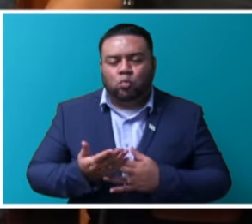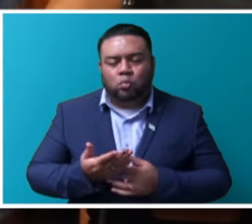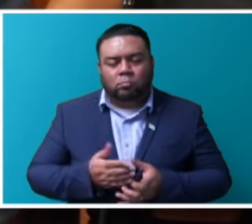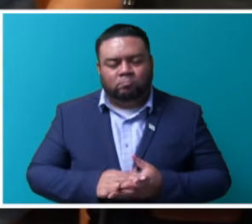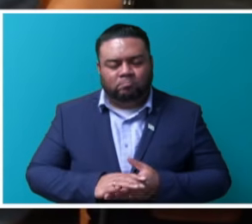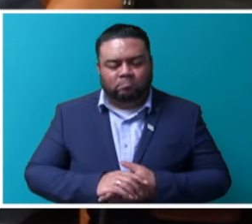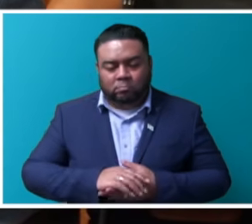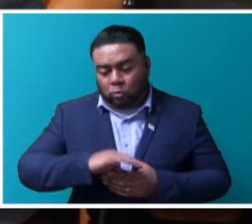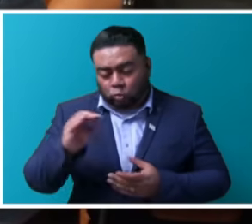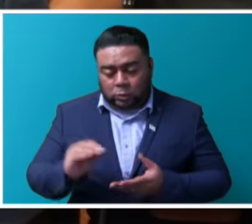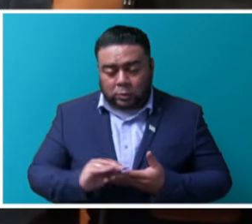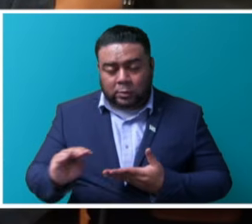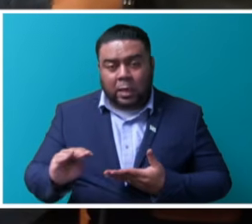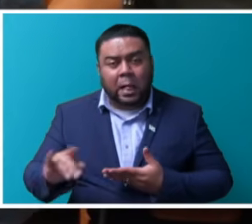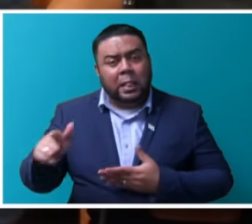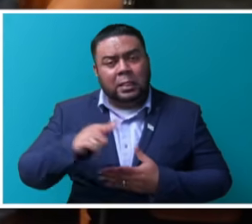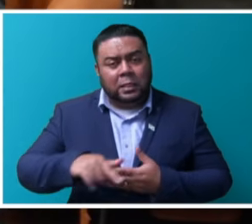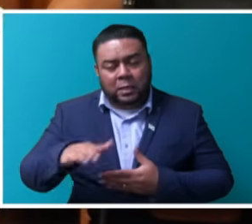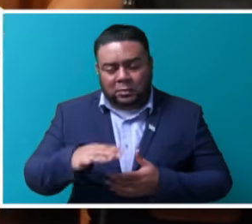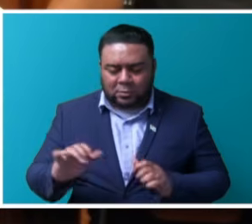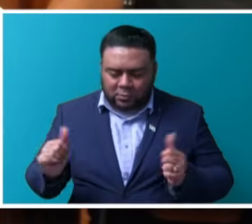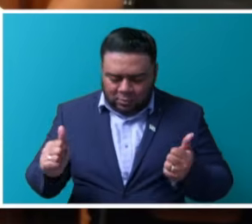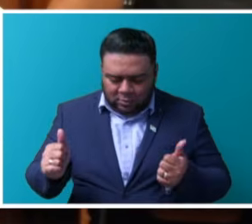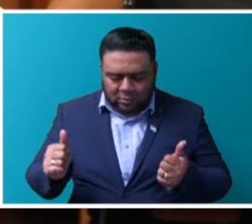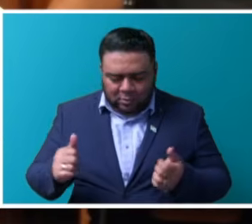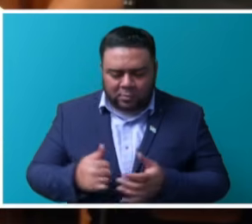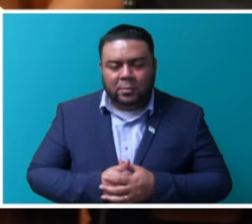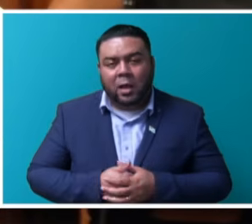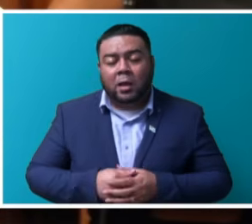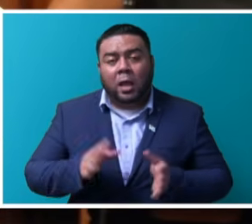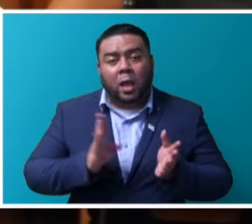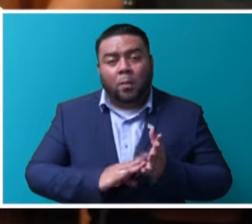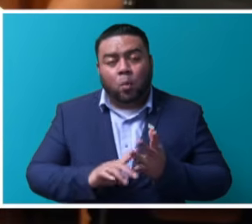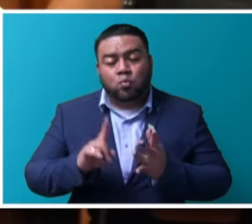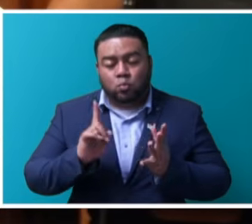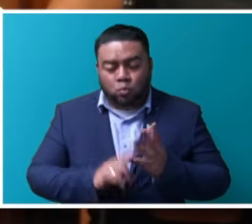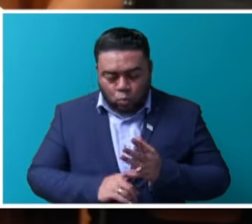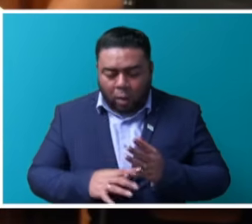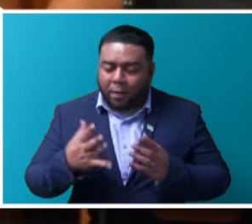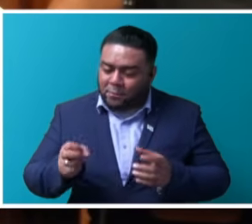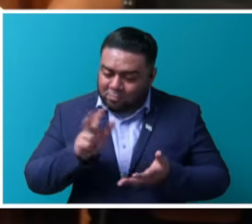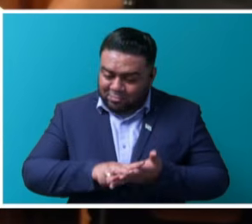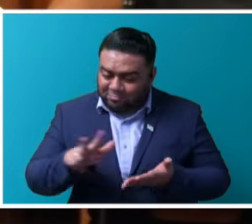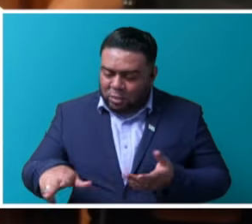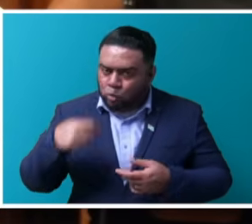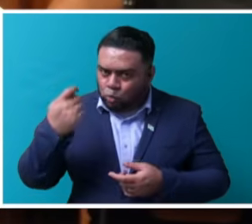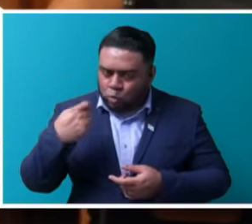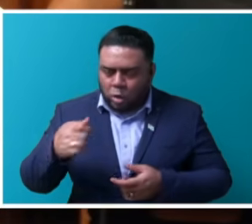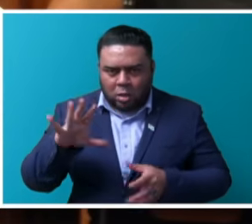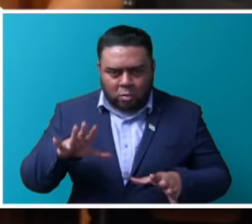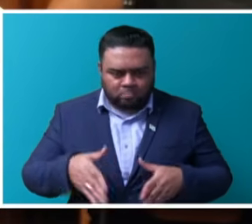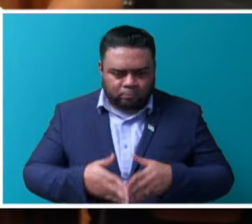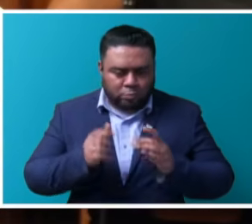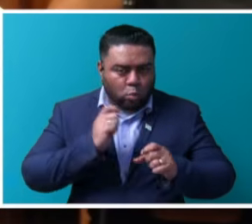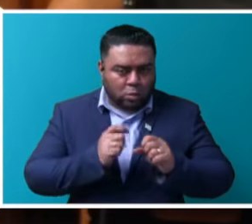of India, land acquisition is now complete, and an MOU is to be signed soon on the construction, operation,